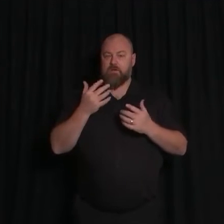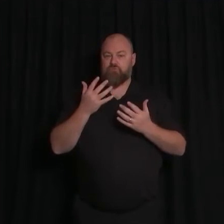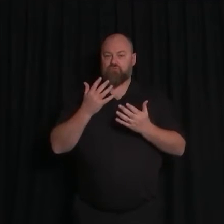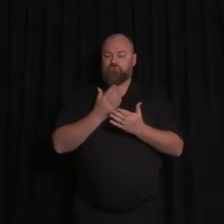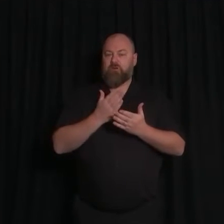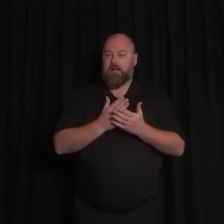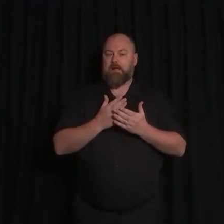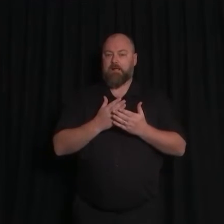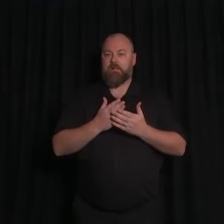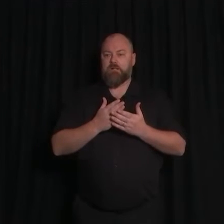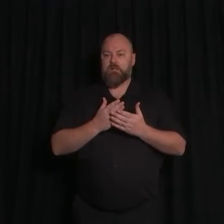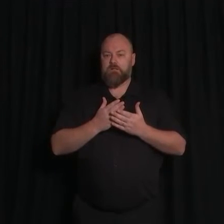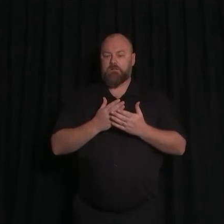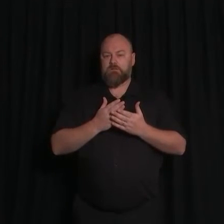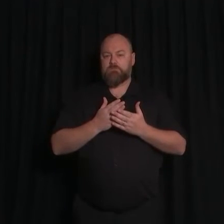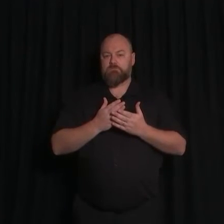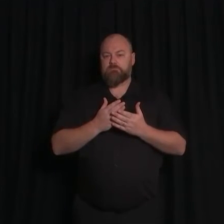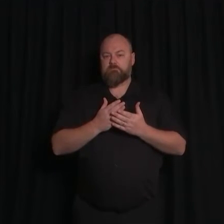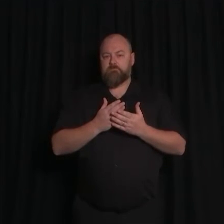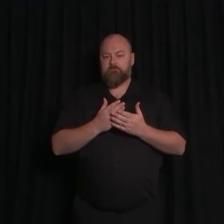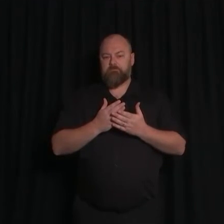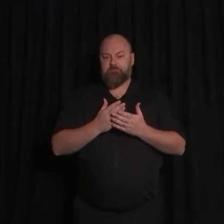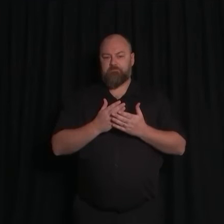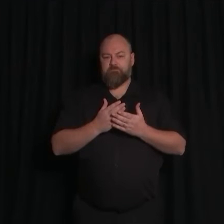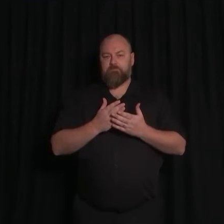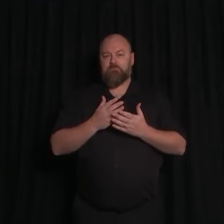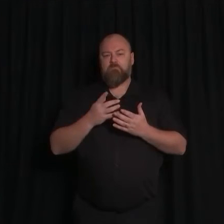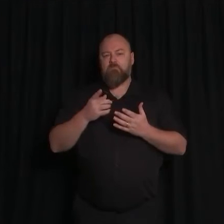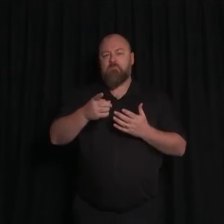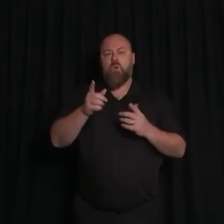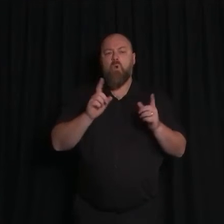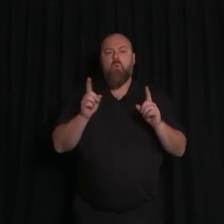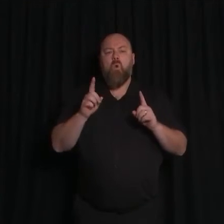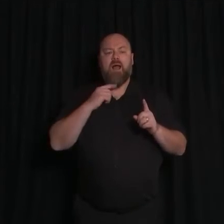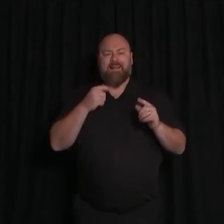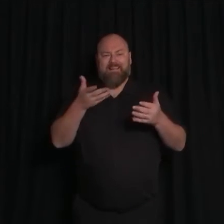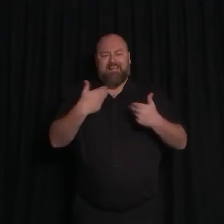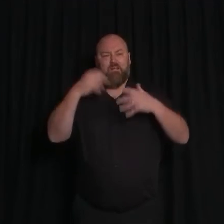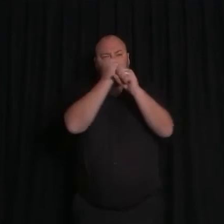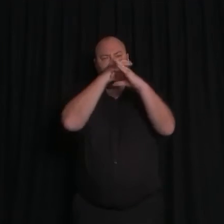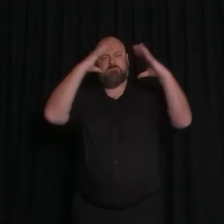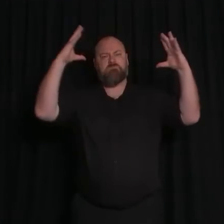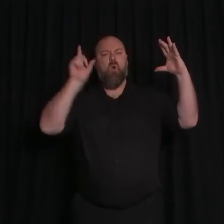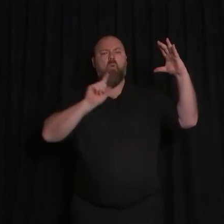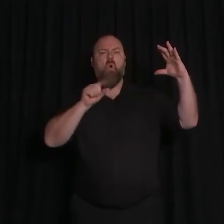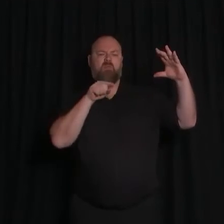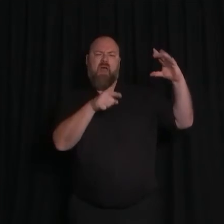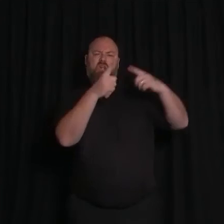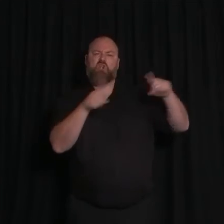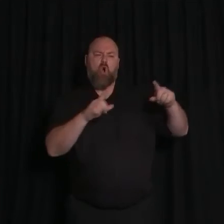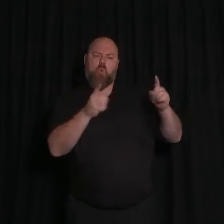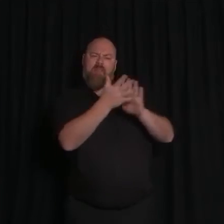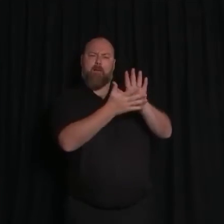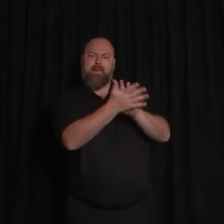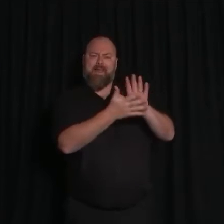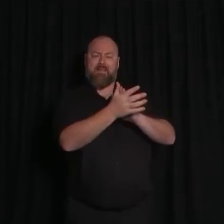idea of and the idea of what the songs are about, and help people